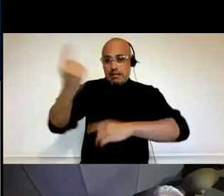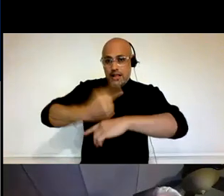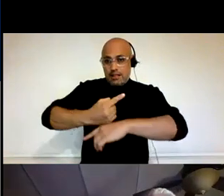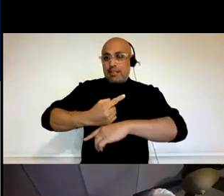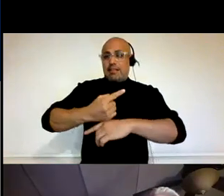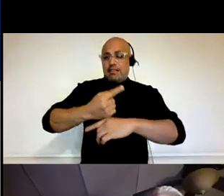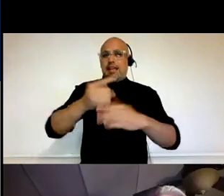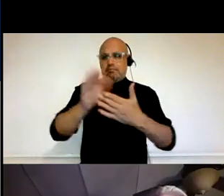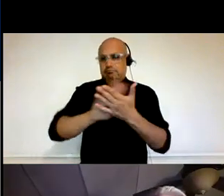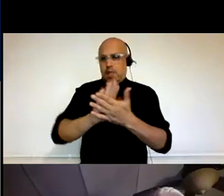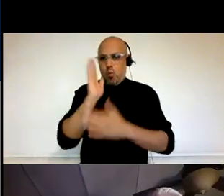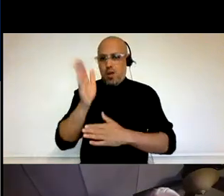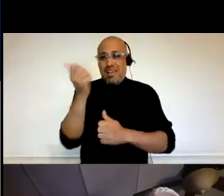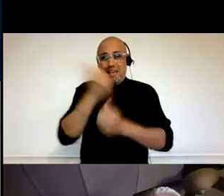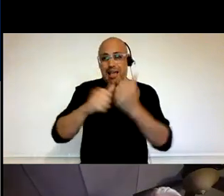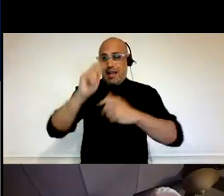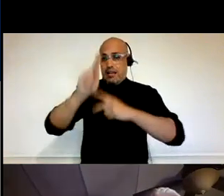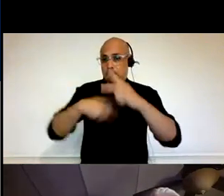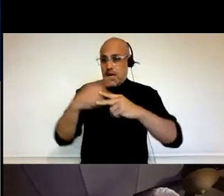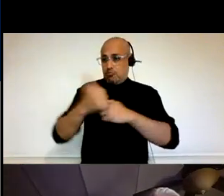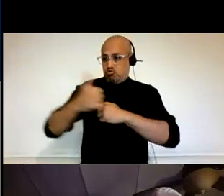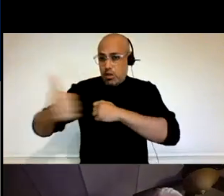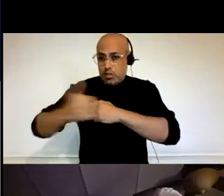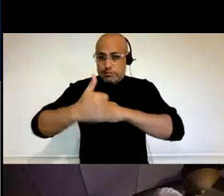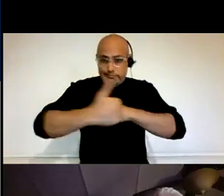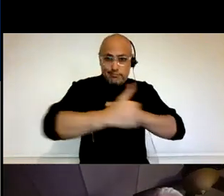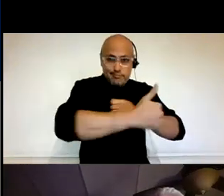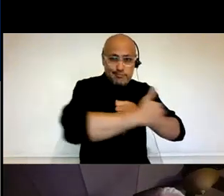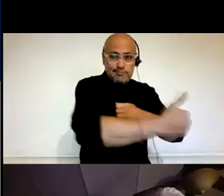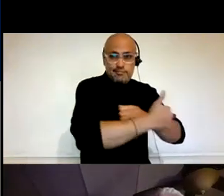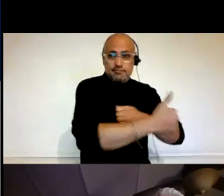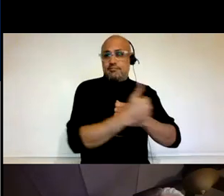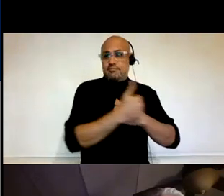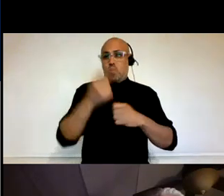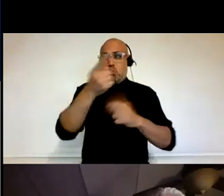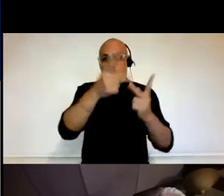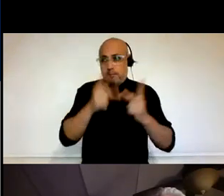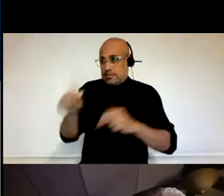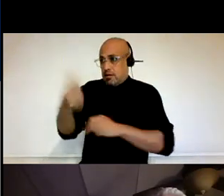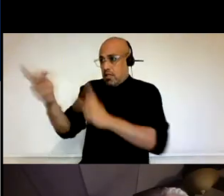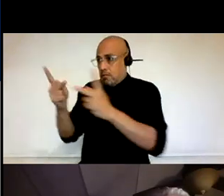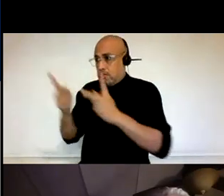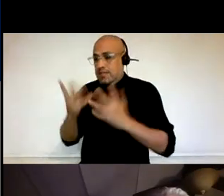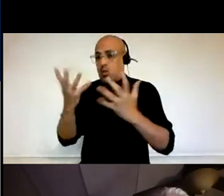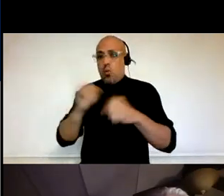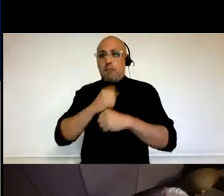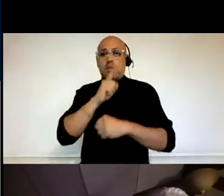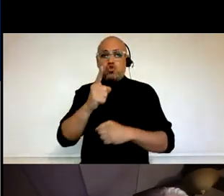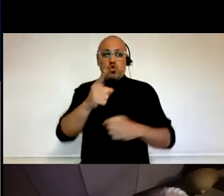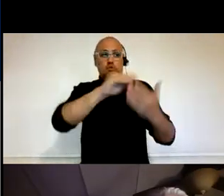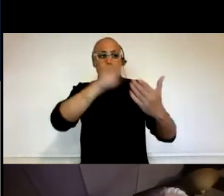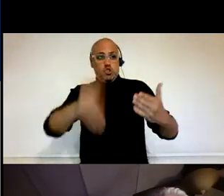type of transition from one cohort to the other, we want to make sure that, you know, our student and community